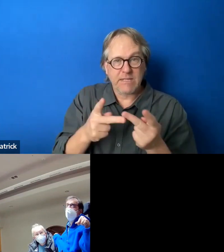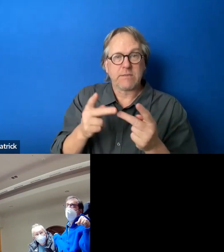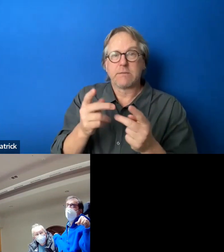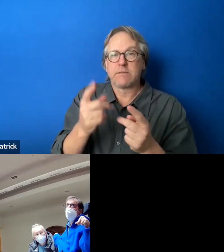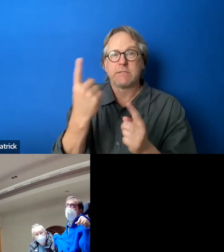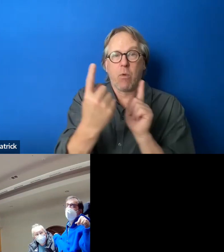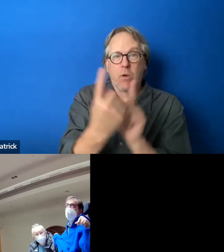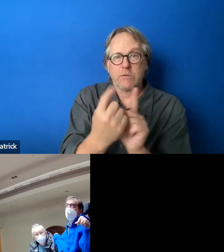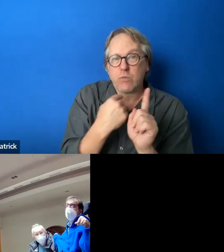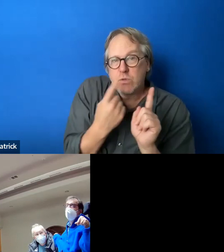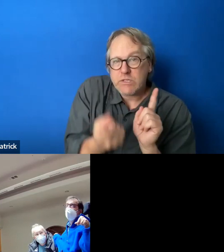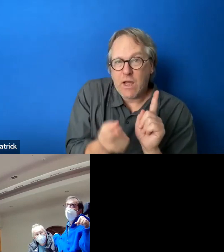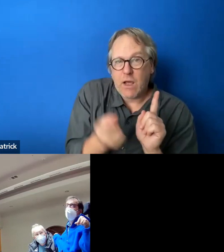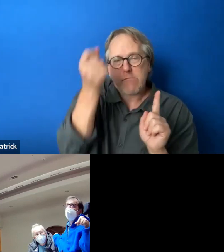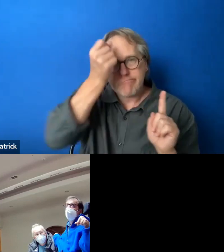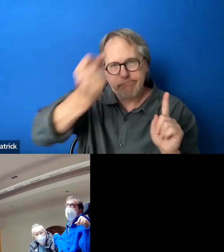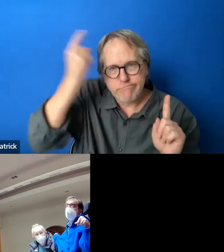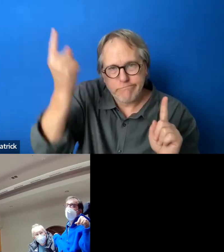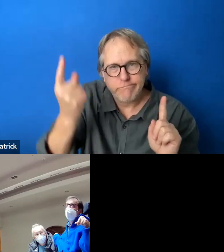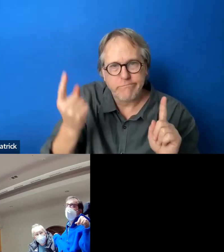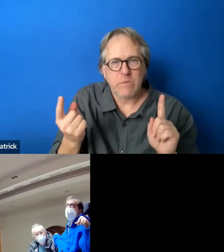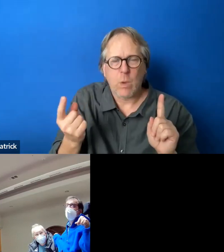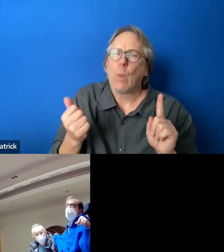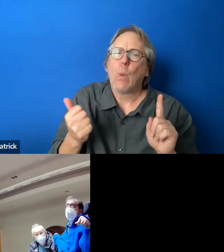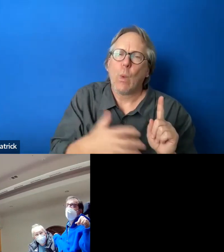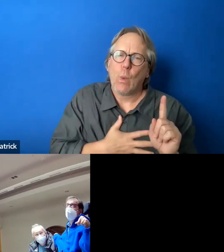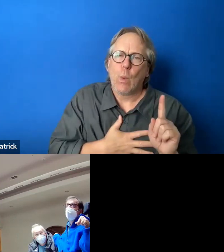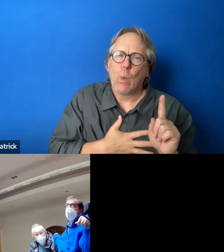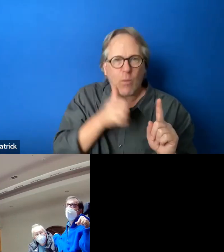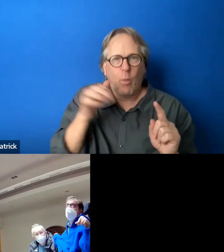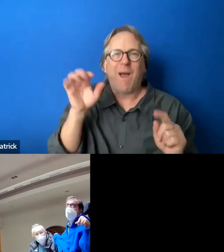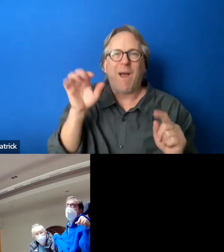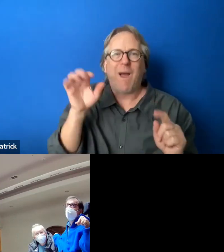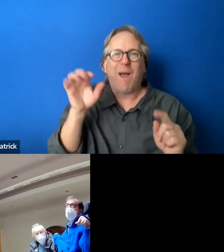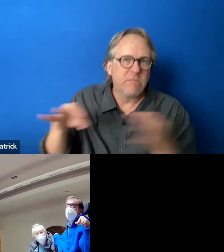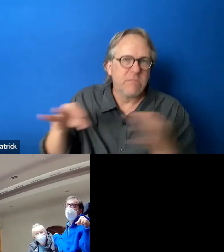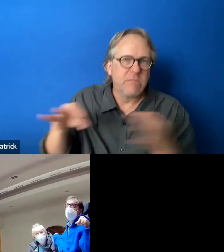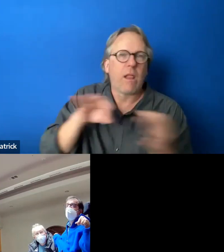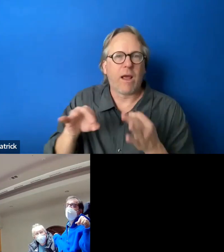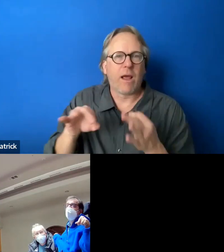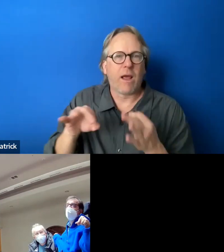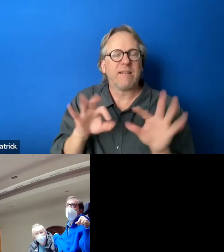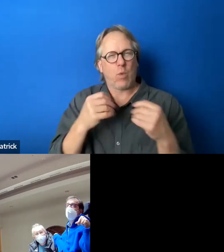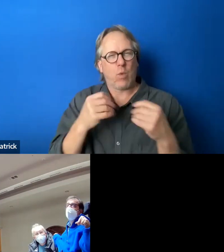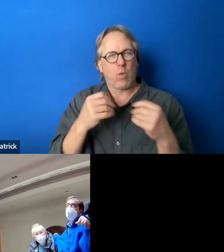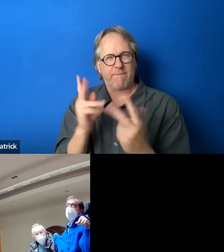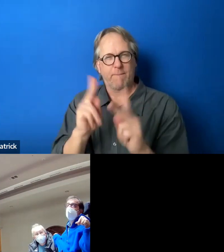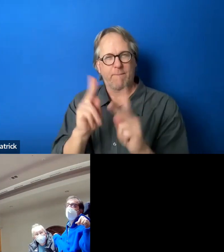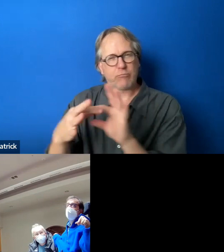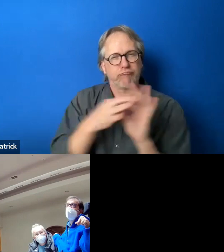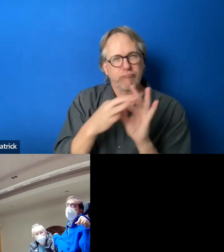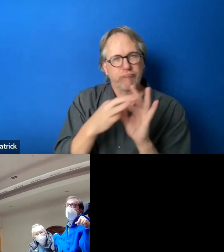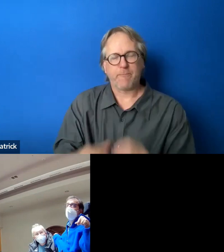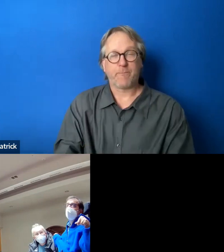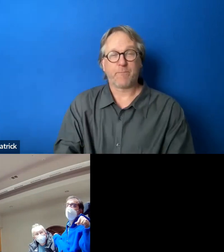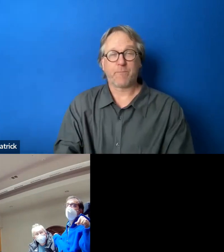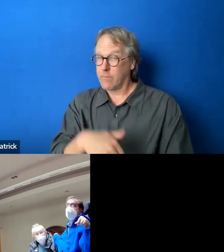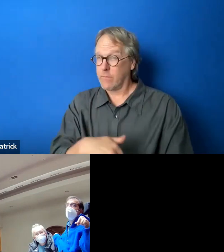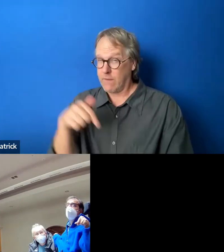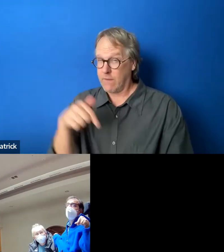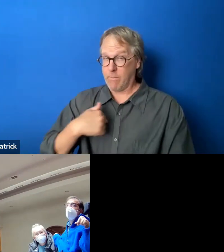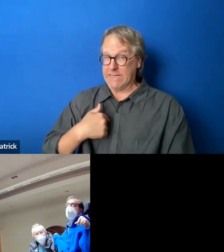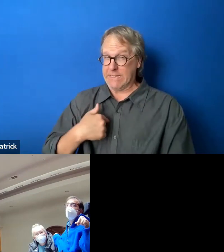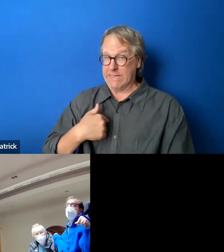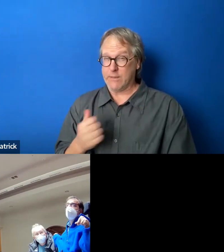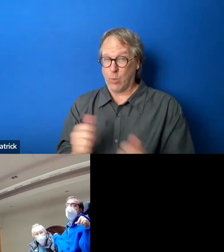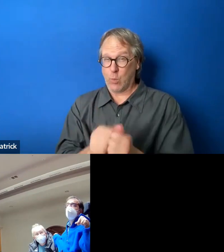without having to super duper explain Zoom has done so much of that for me. I